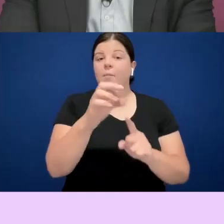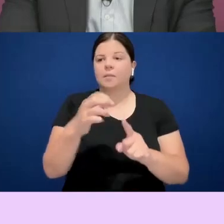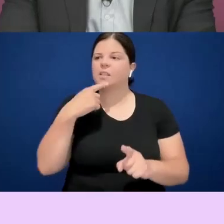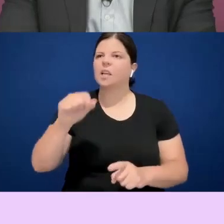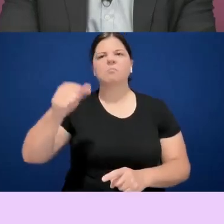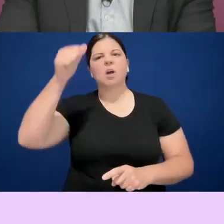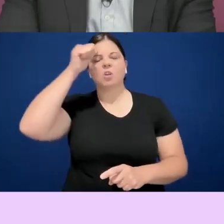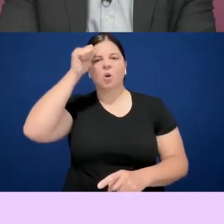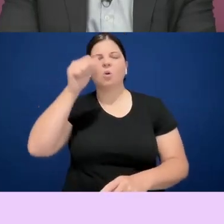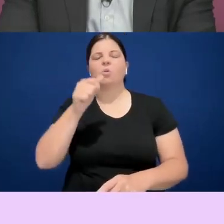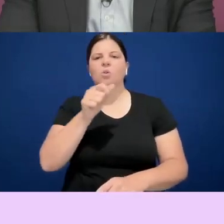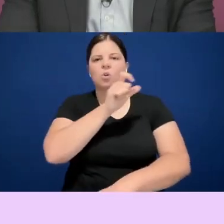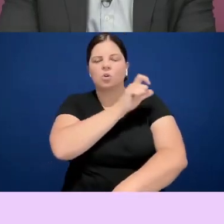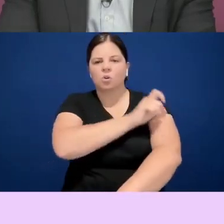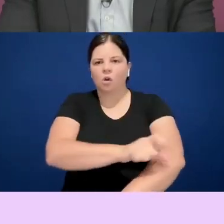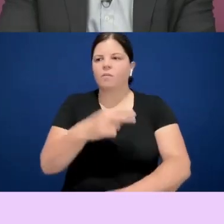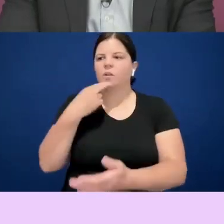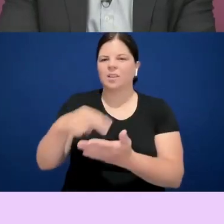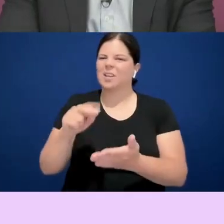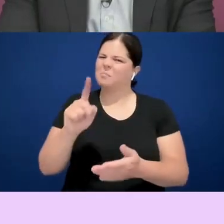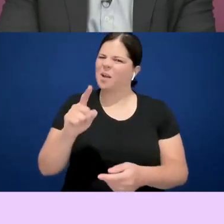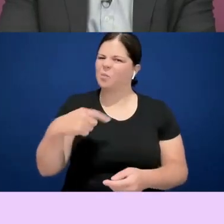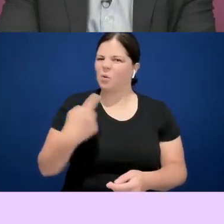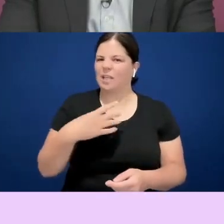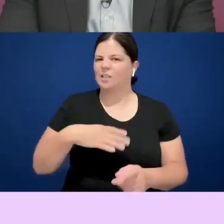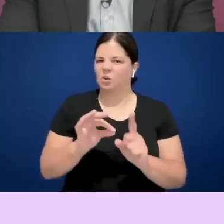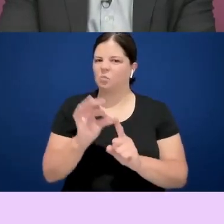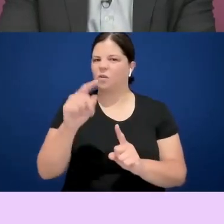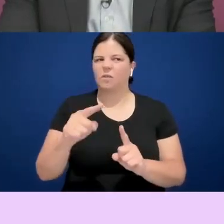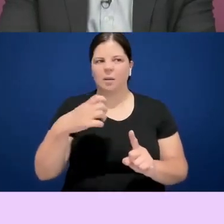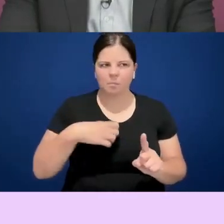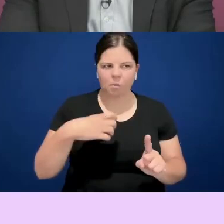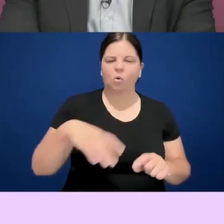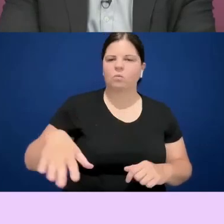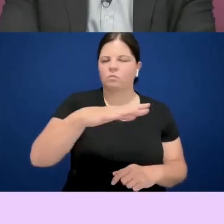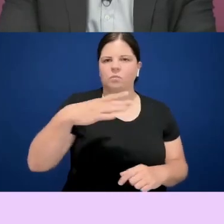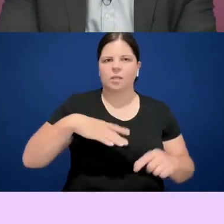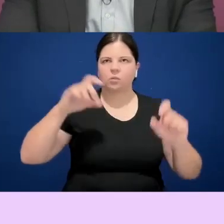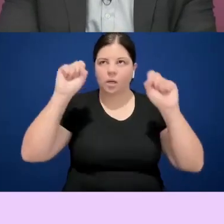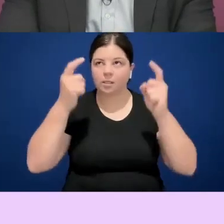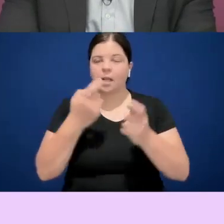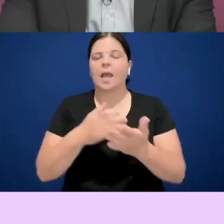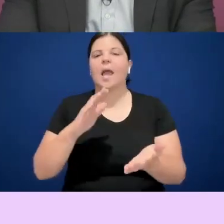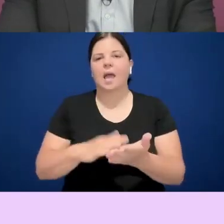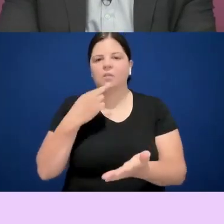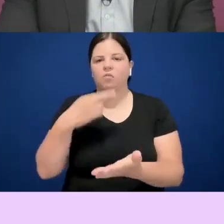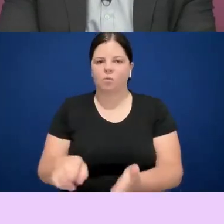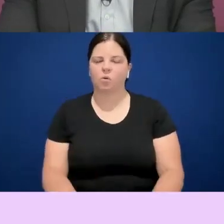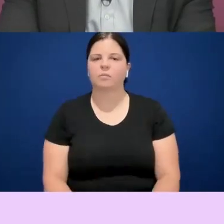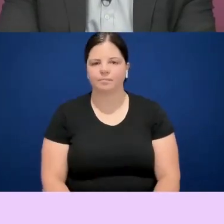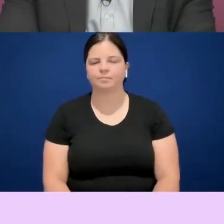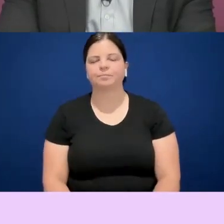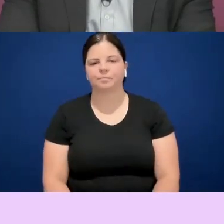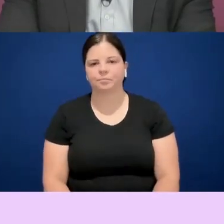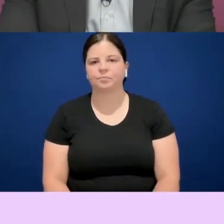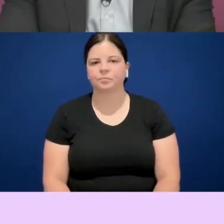report, there's still significant scope to increase that understanding across the entire workforce. Additionally, the survey tells us